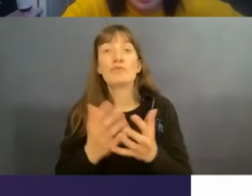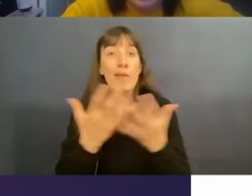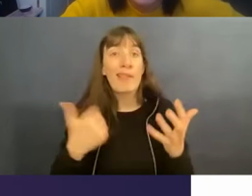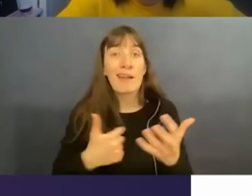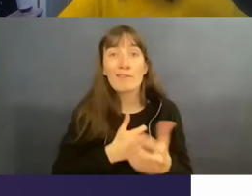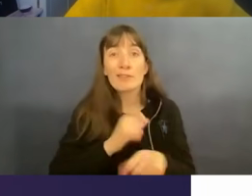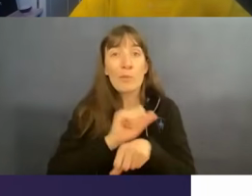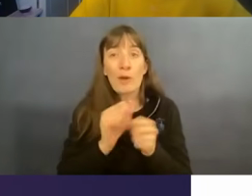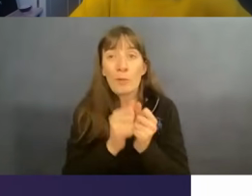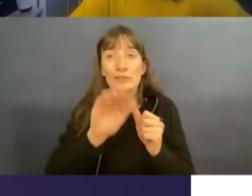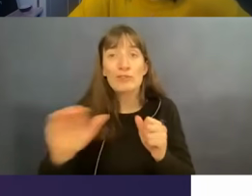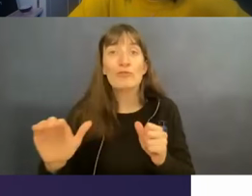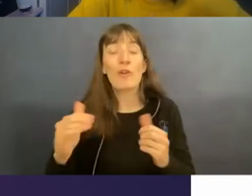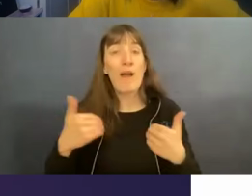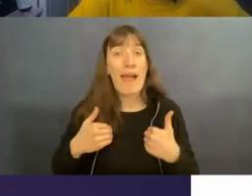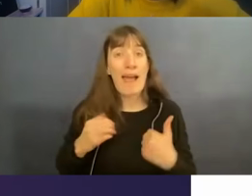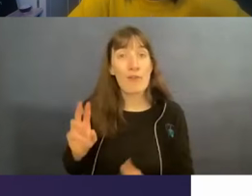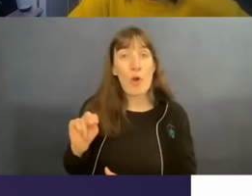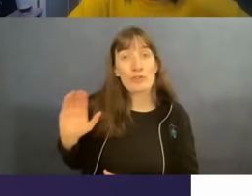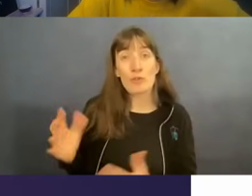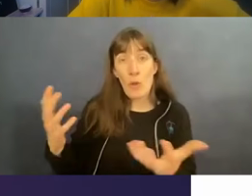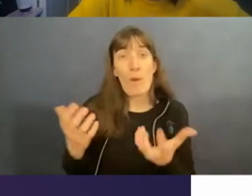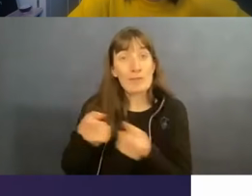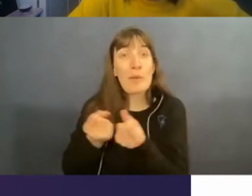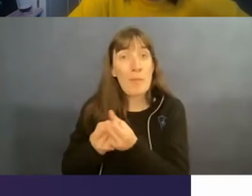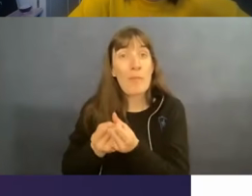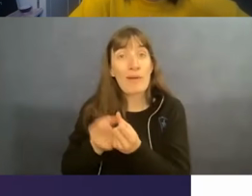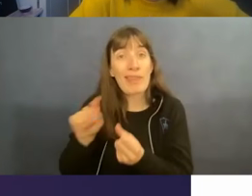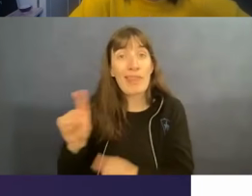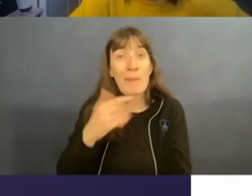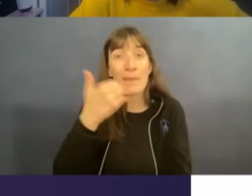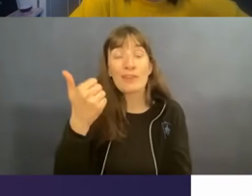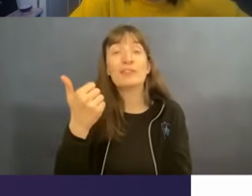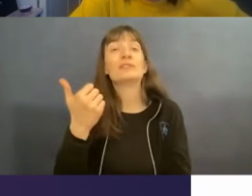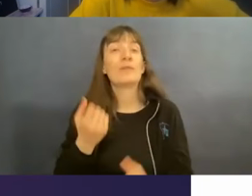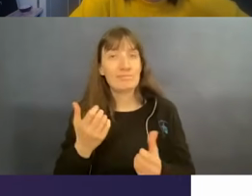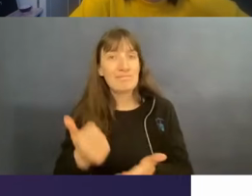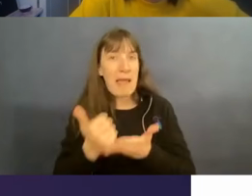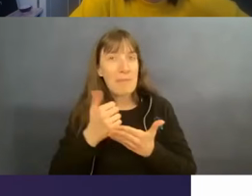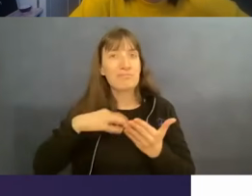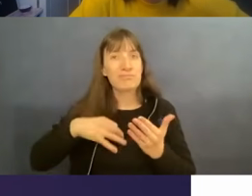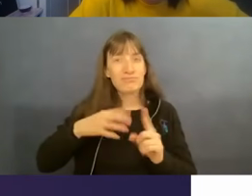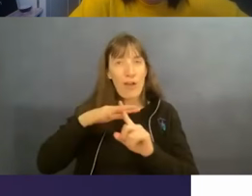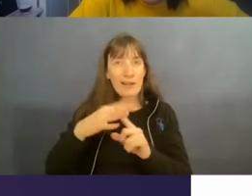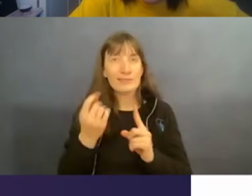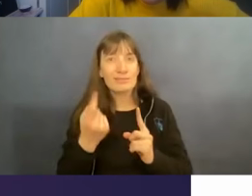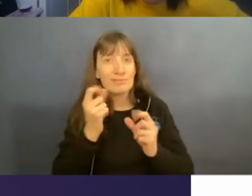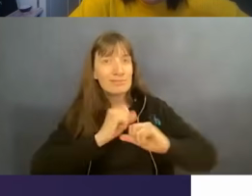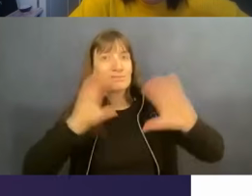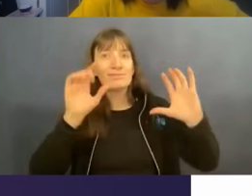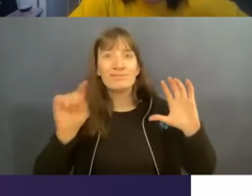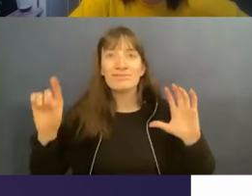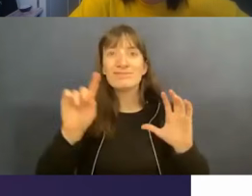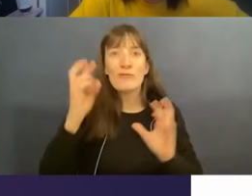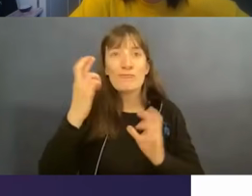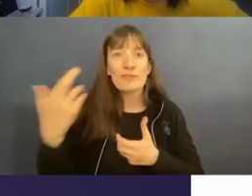own children, and we're looking to support them. So that's helpful context for me to know moving forward. So thank you for joining and